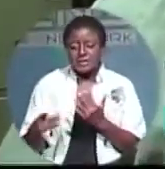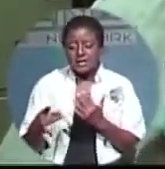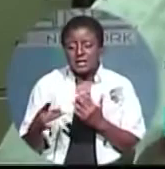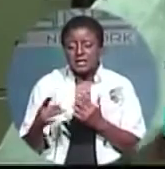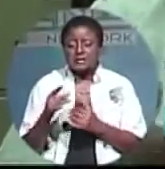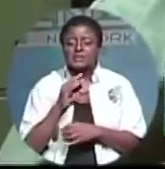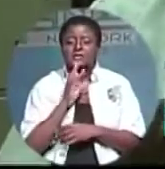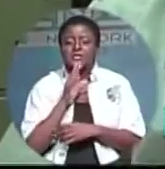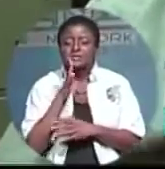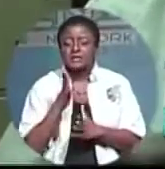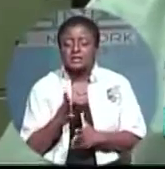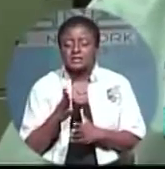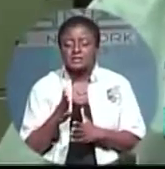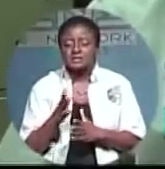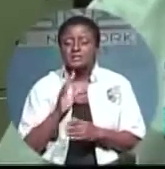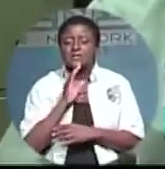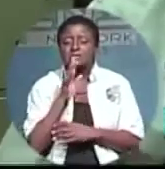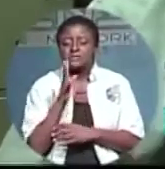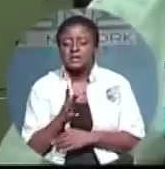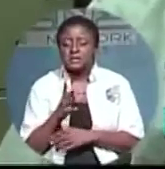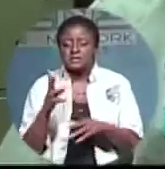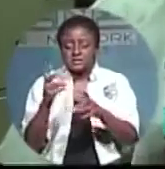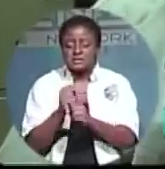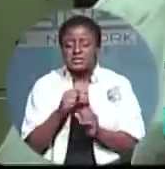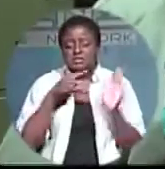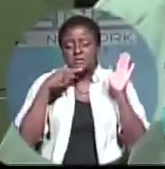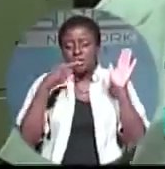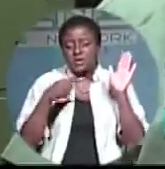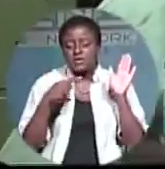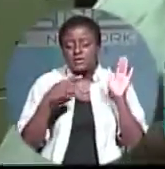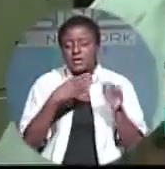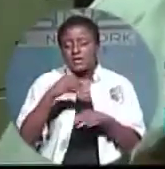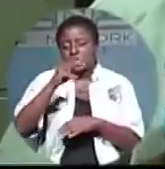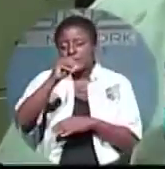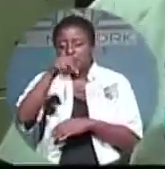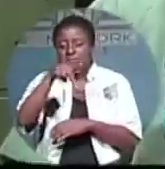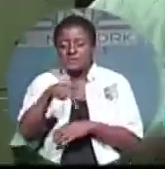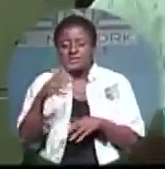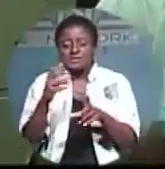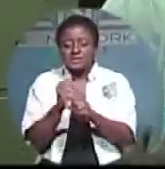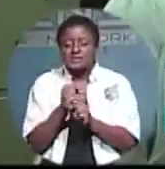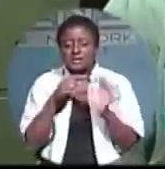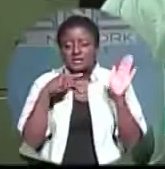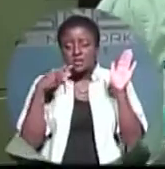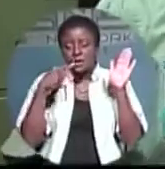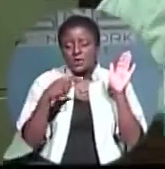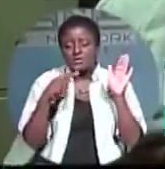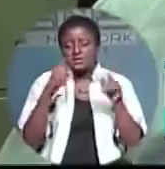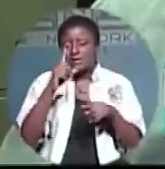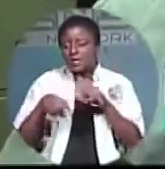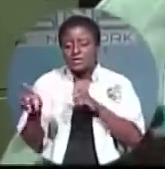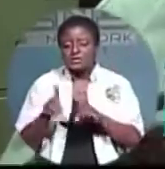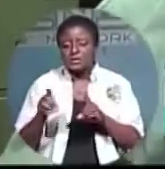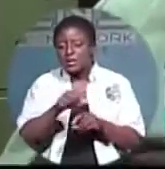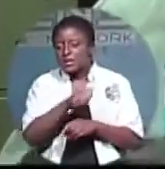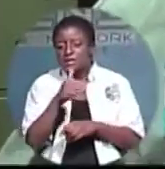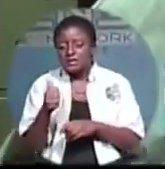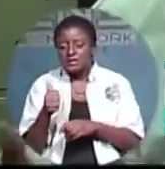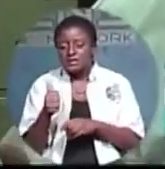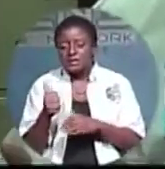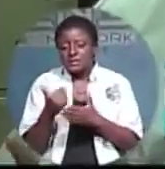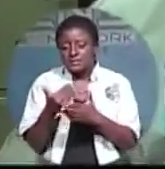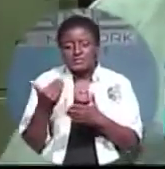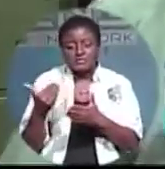oath, and then members of Parliament take the oath. So they can't do any other function other than elect the Speaker before they take the